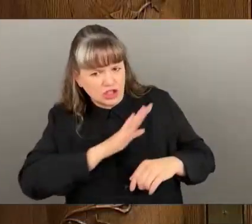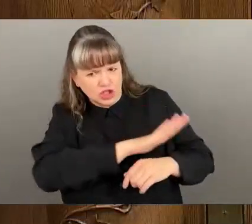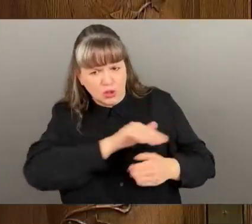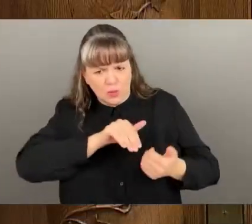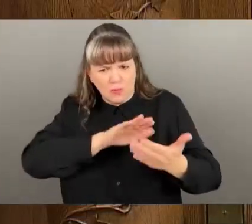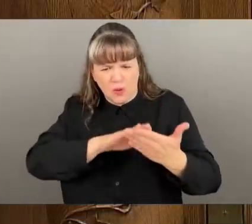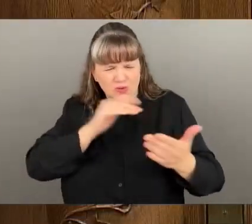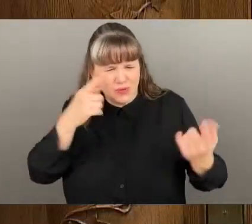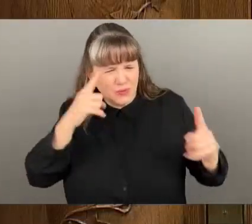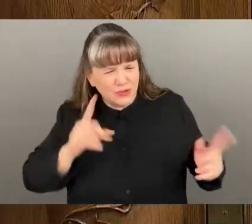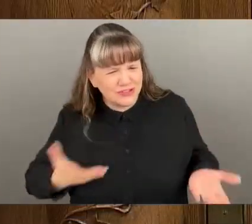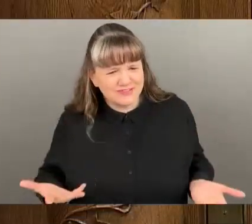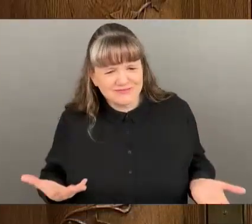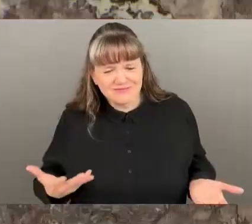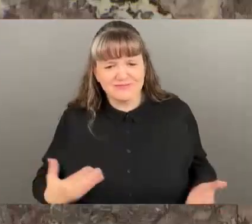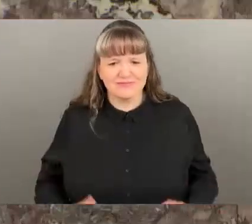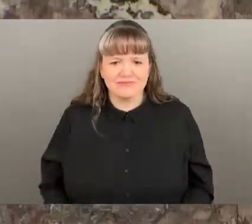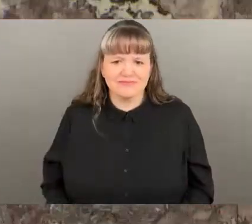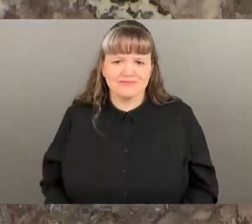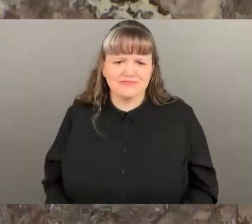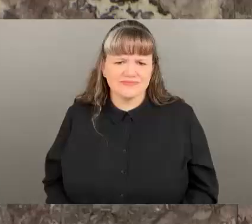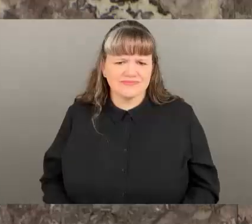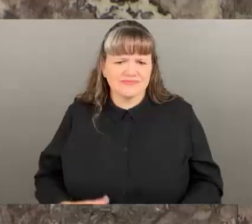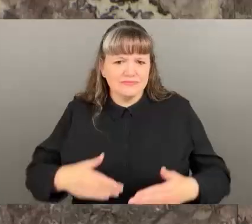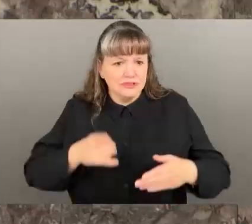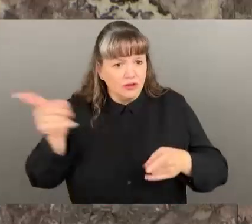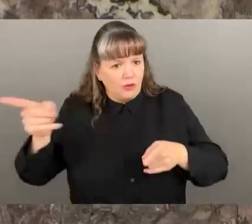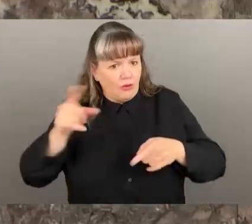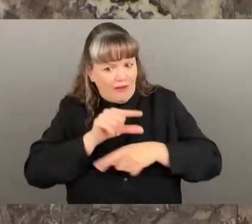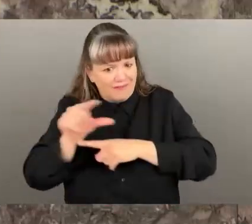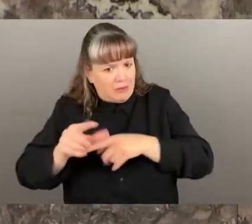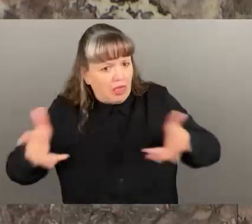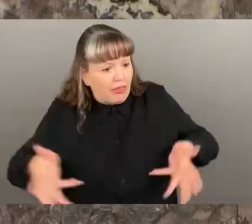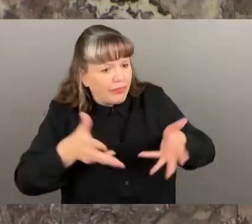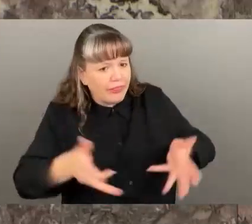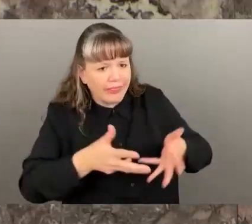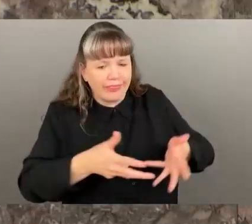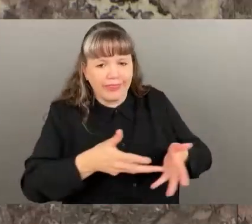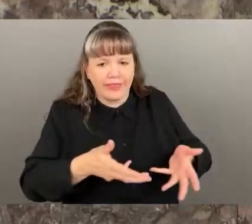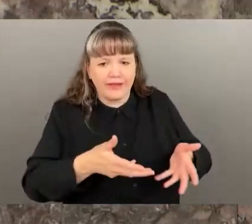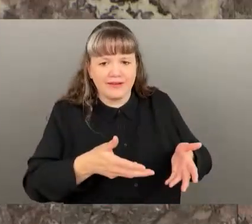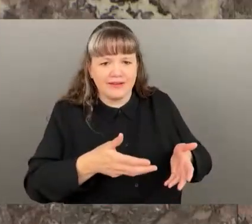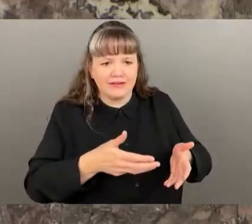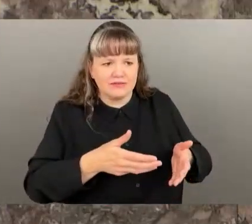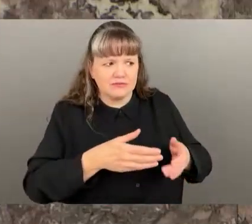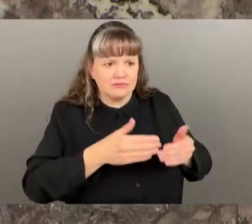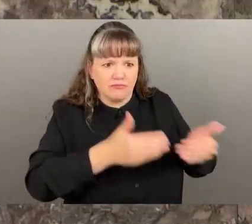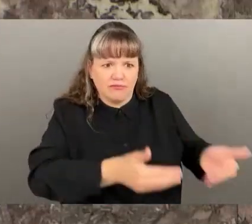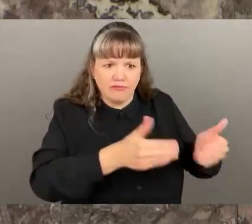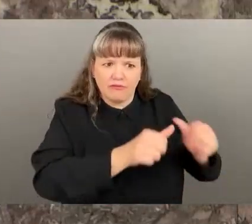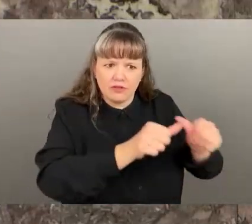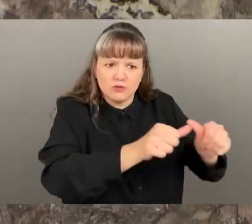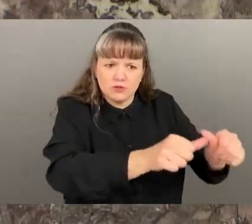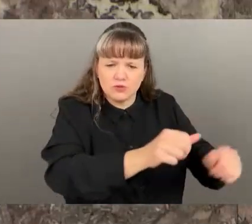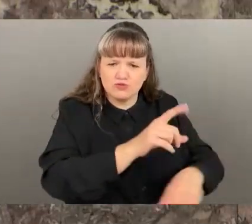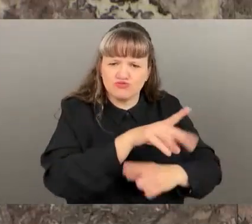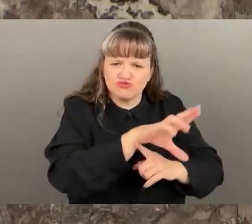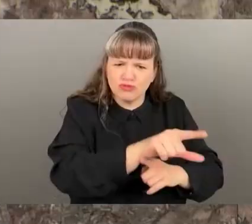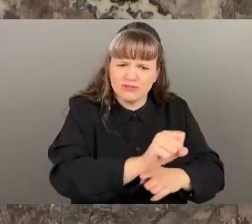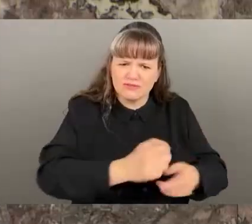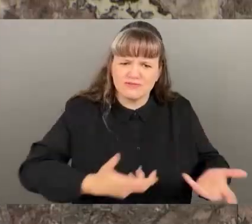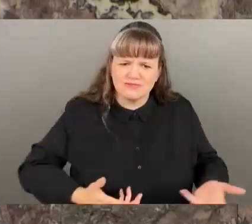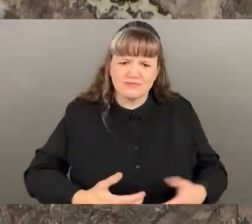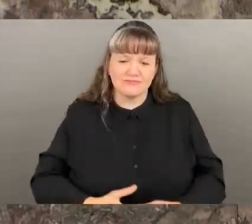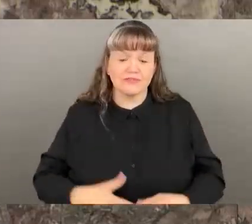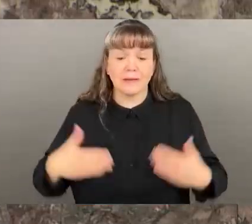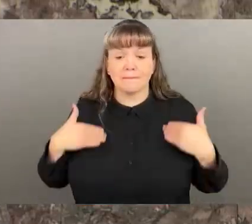Minister of Health. Thank you, Honourable Speaker. These are exactly the circumstances that we hear about that